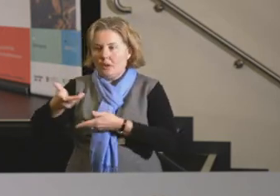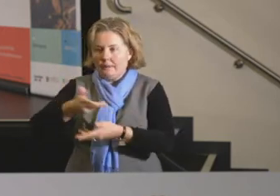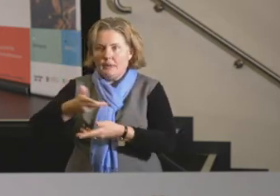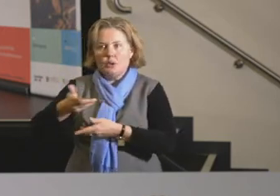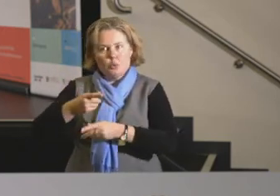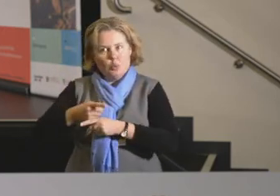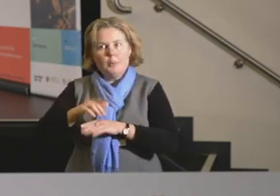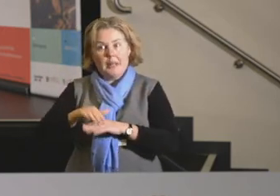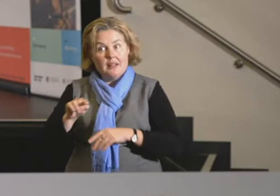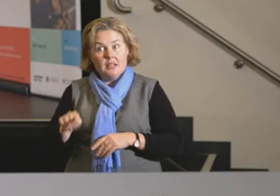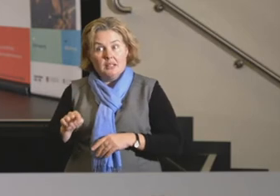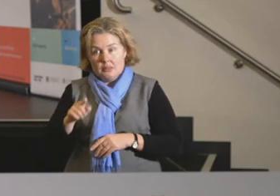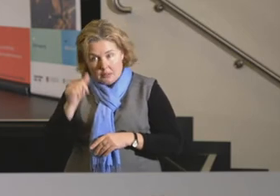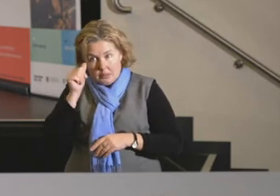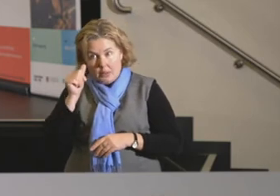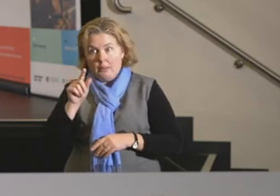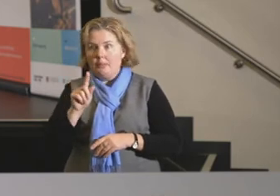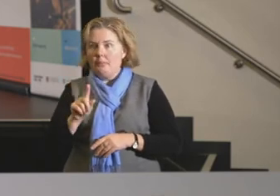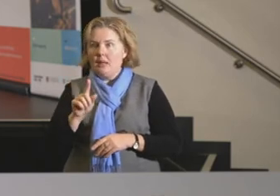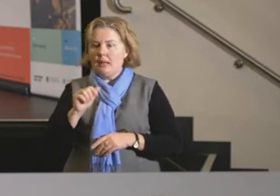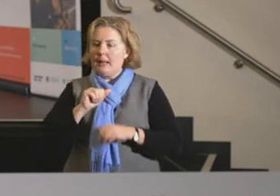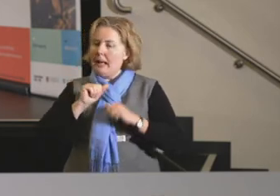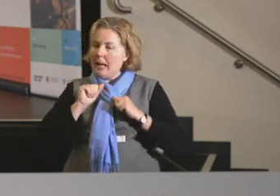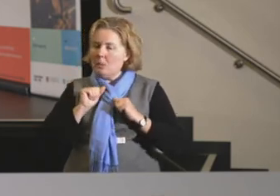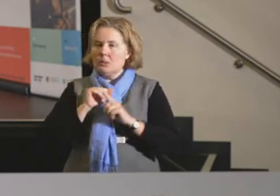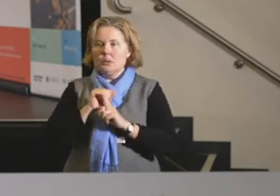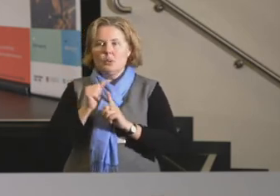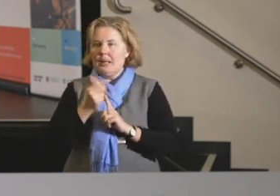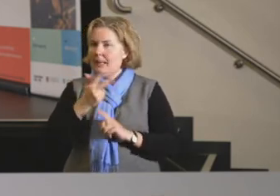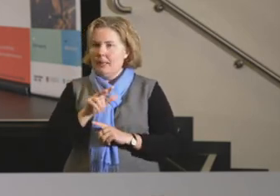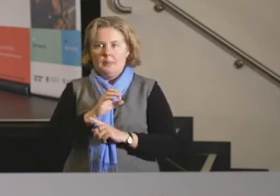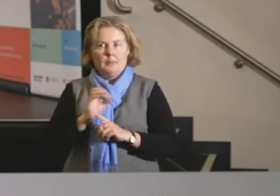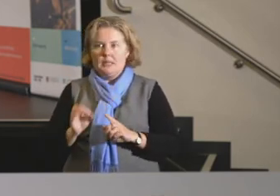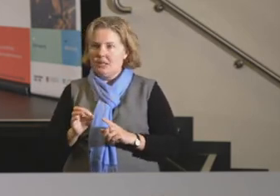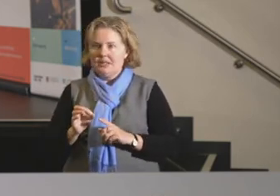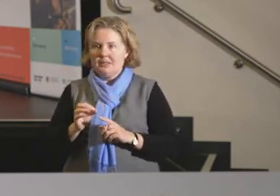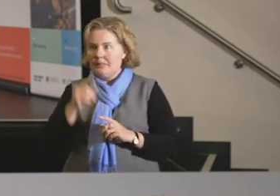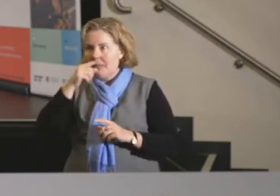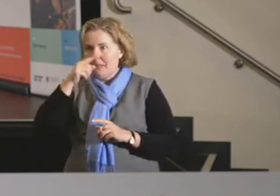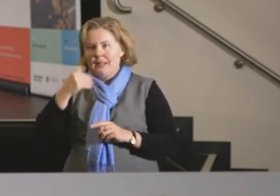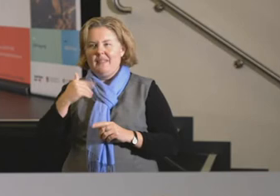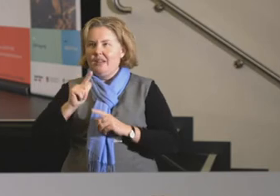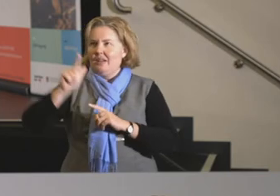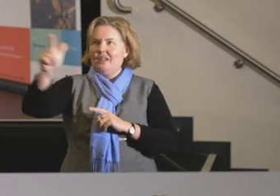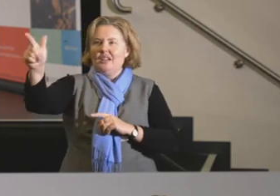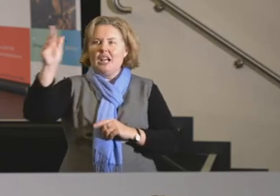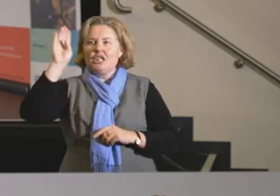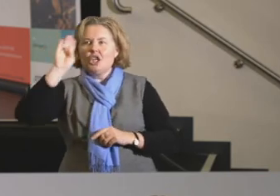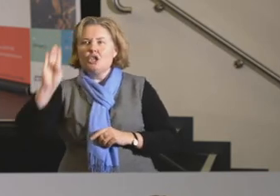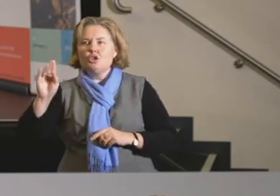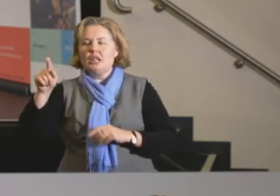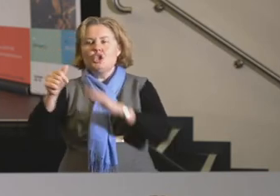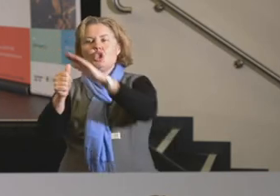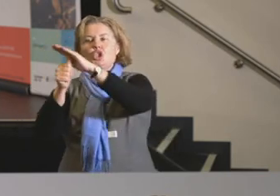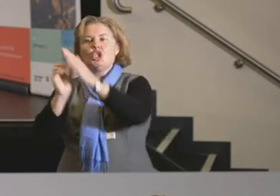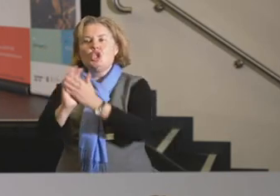you know. But in our context, where 80% of the population are in rural areas, and where some of the changes that you'd want